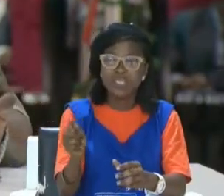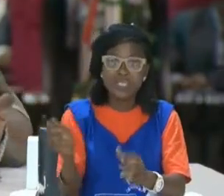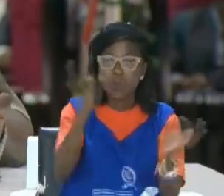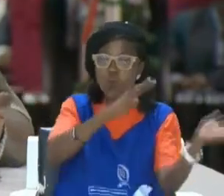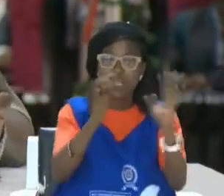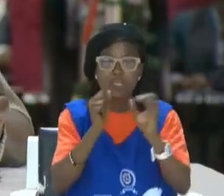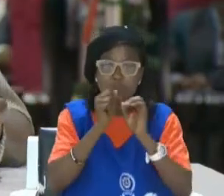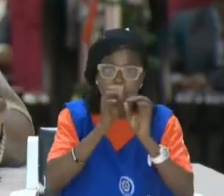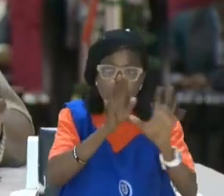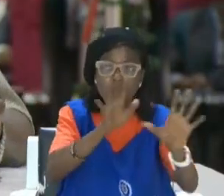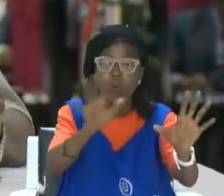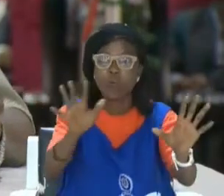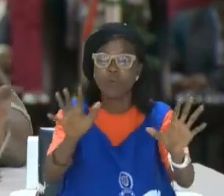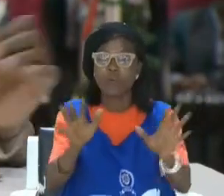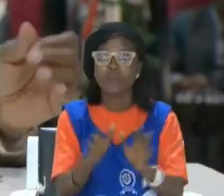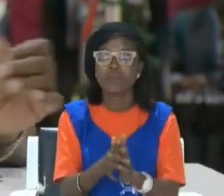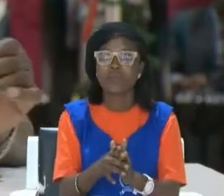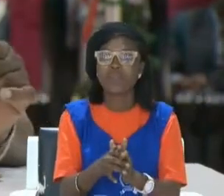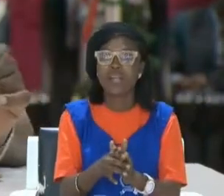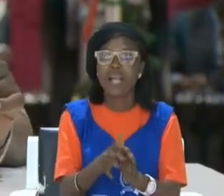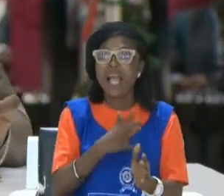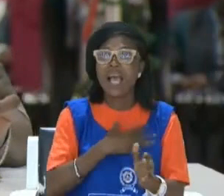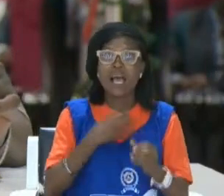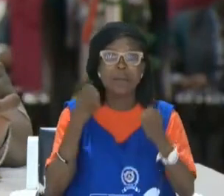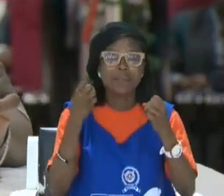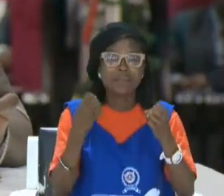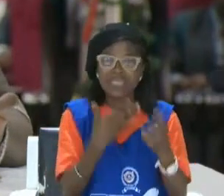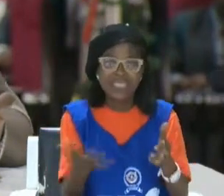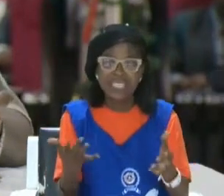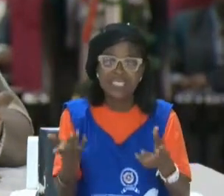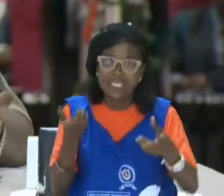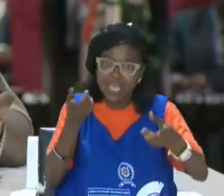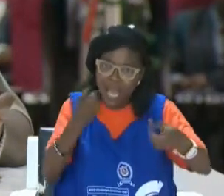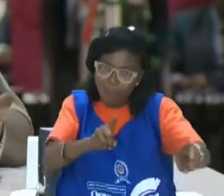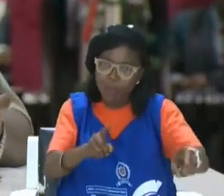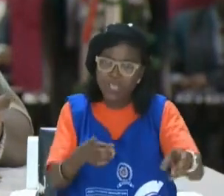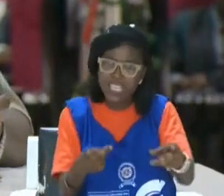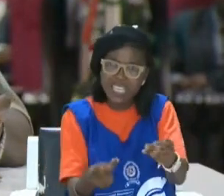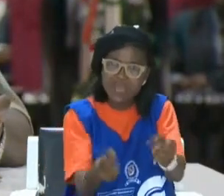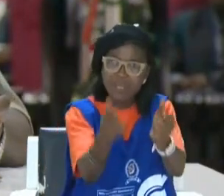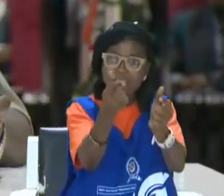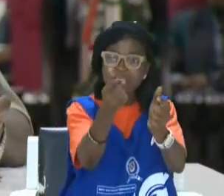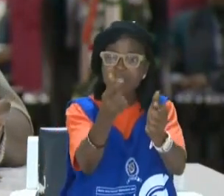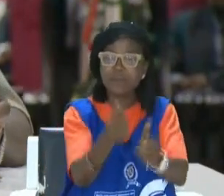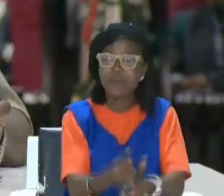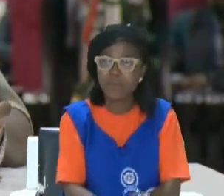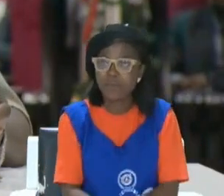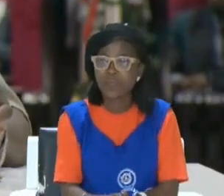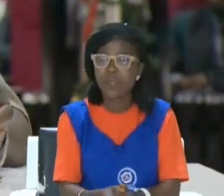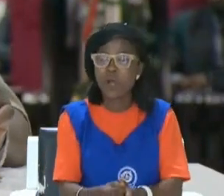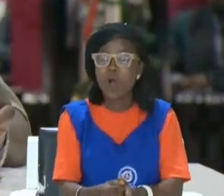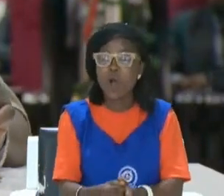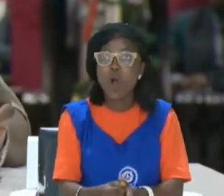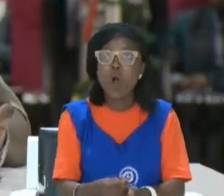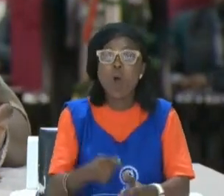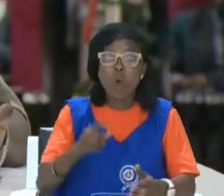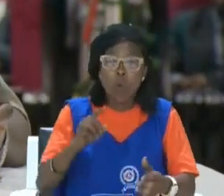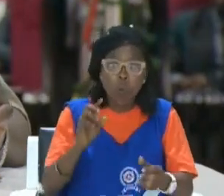And certain things happened immediately. One, God